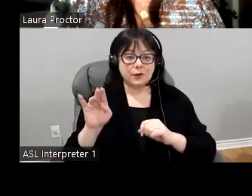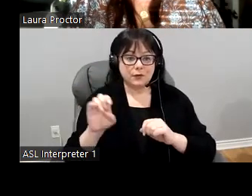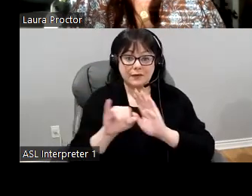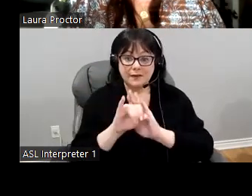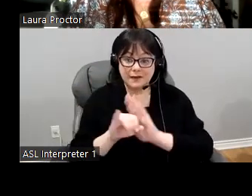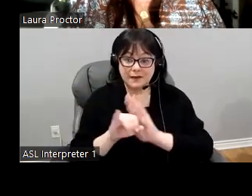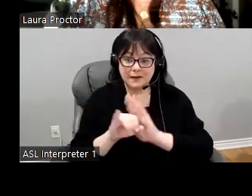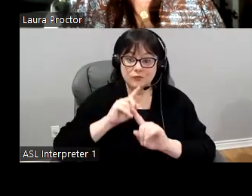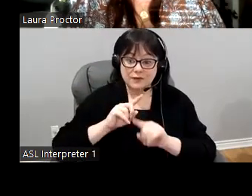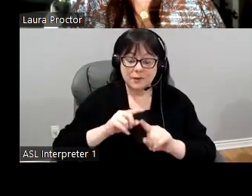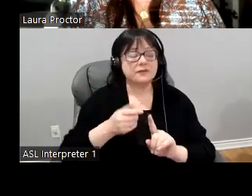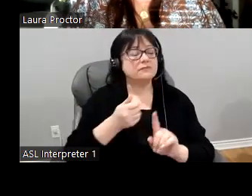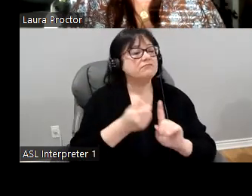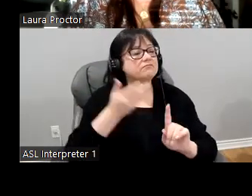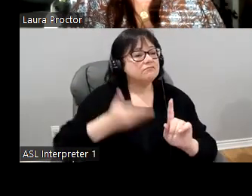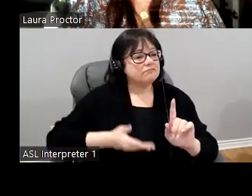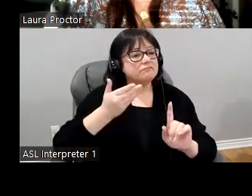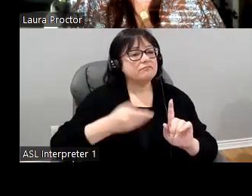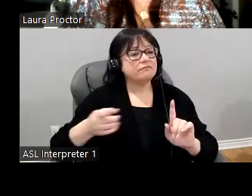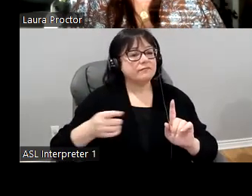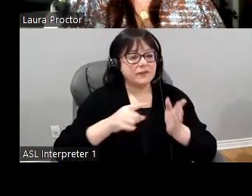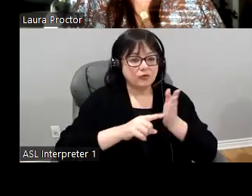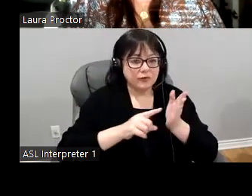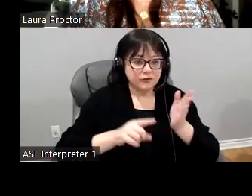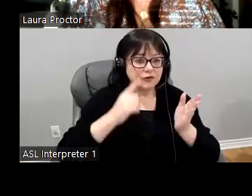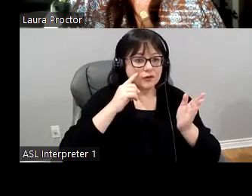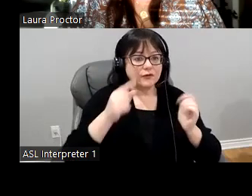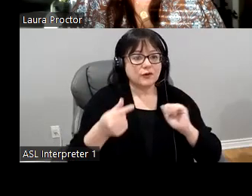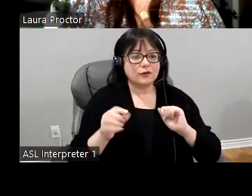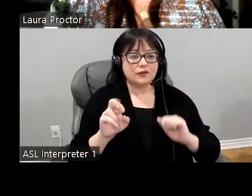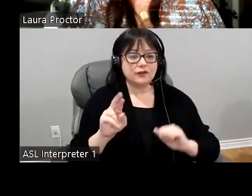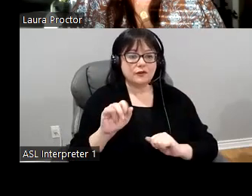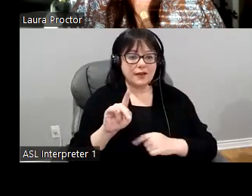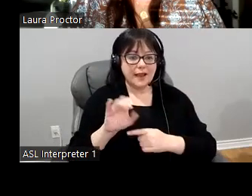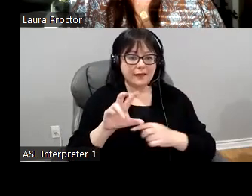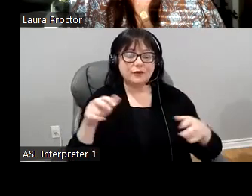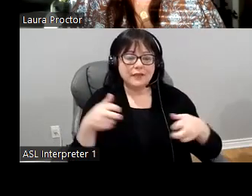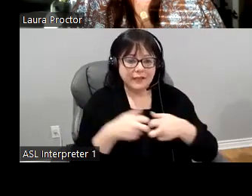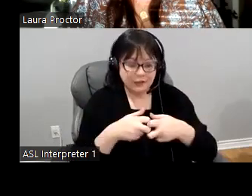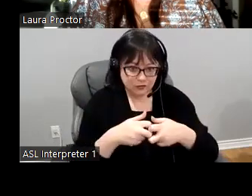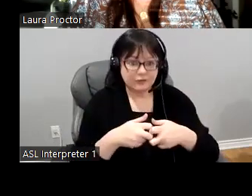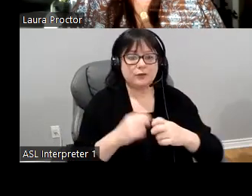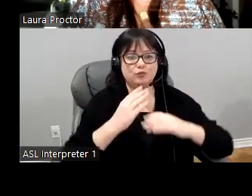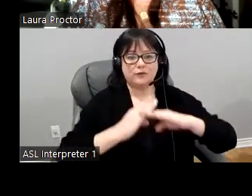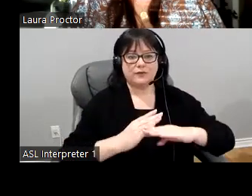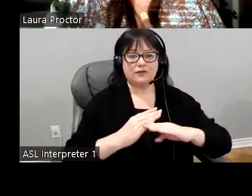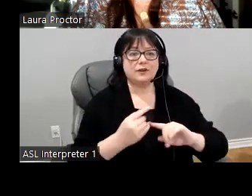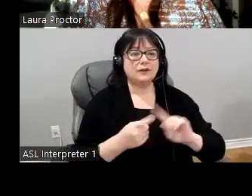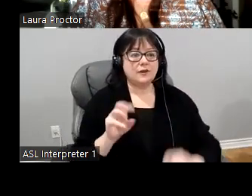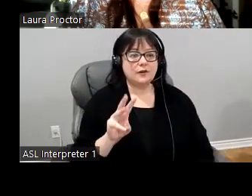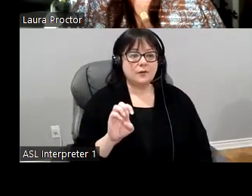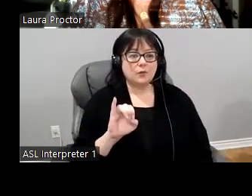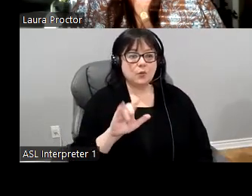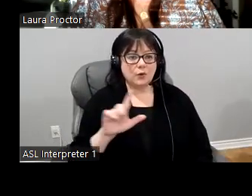Dr. Rosen is a researcher in elder abuse and geriatric injury prevention at Weill Cornell Medical College and is a